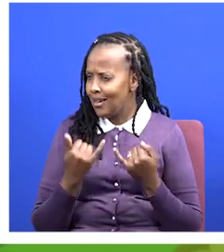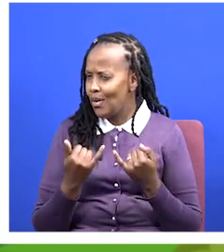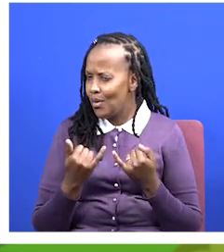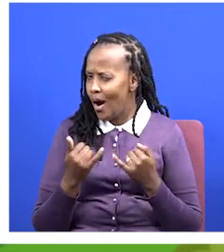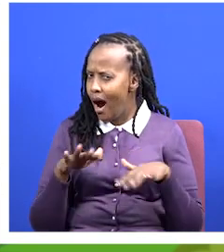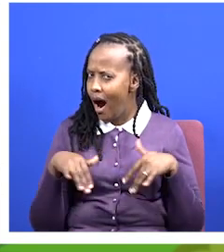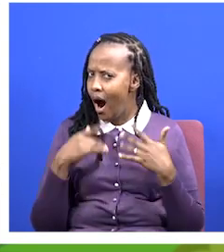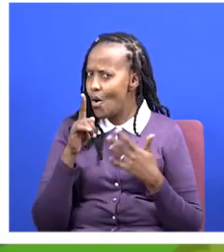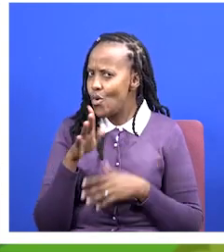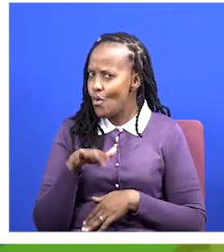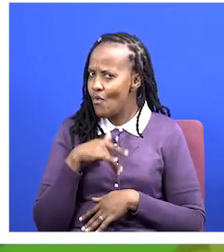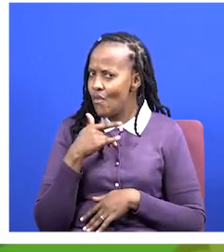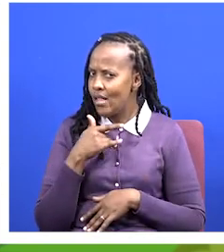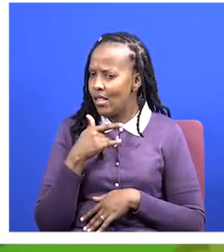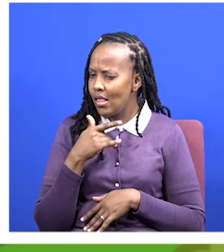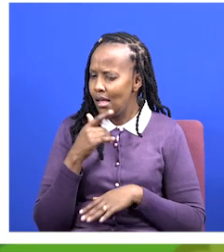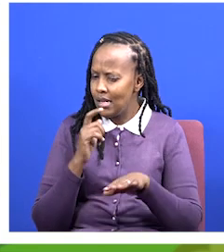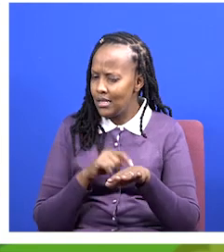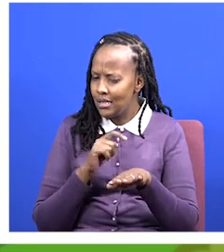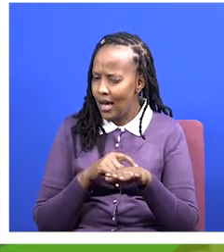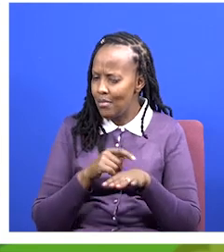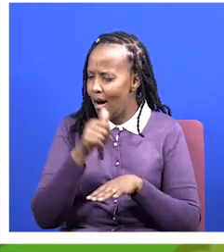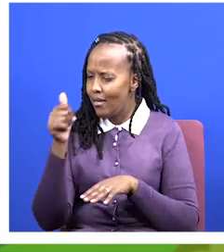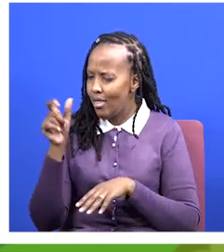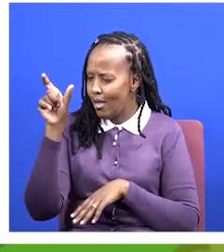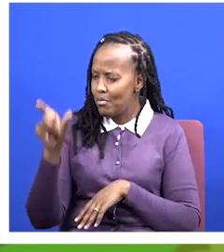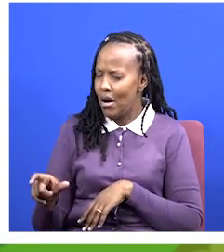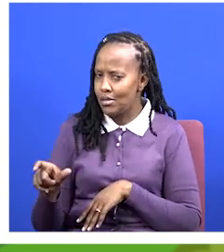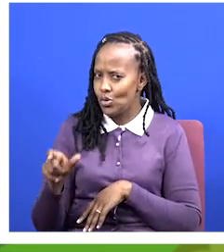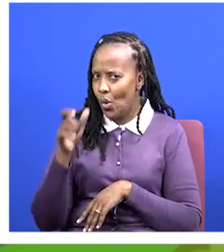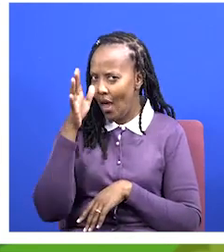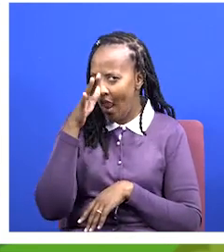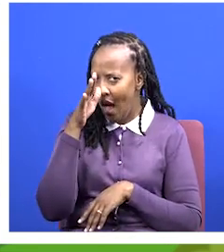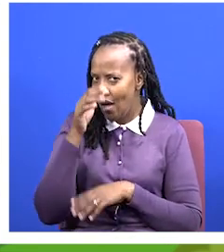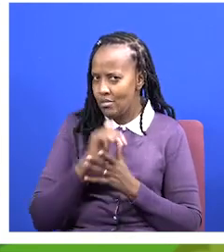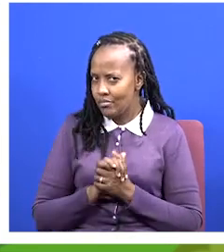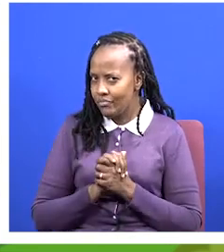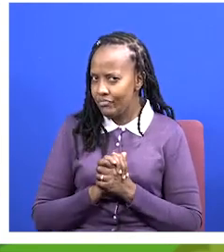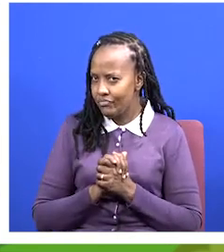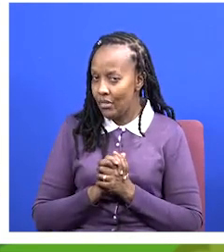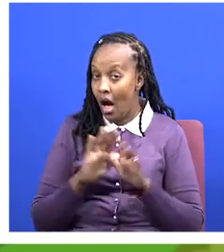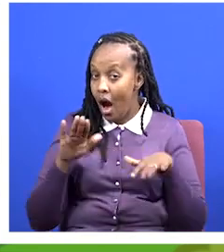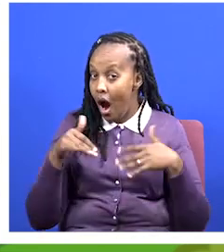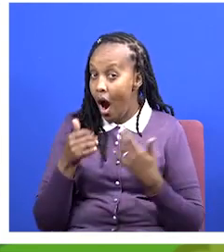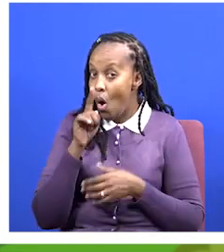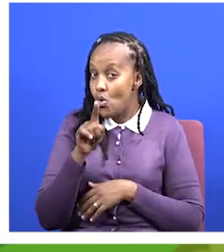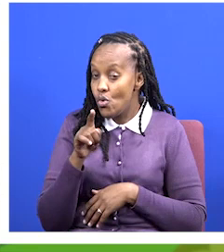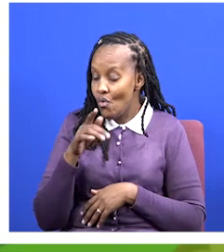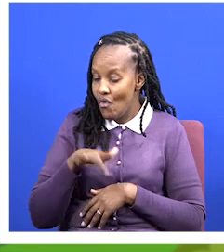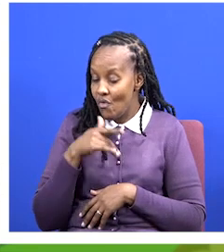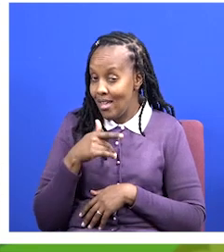how do you feel when someone lies? How do you feel